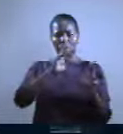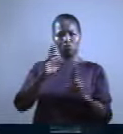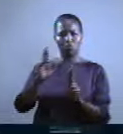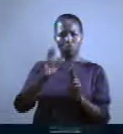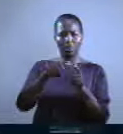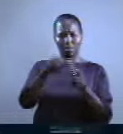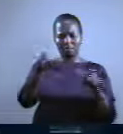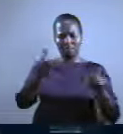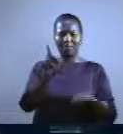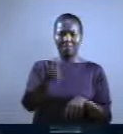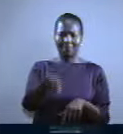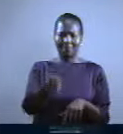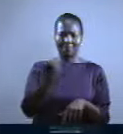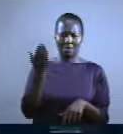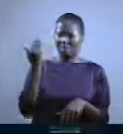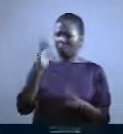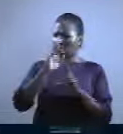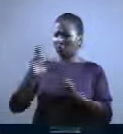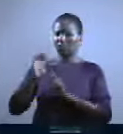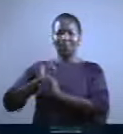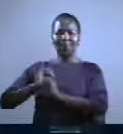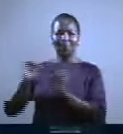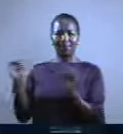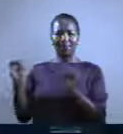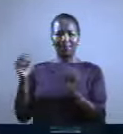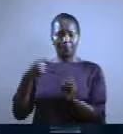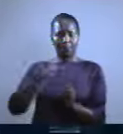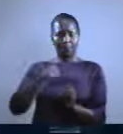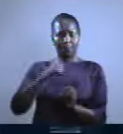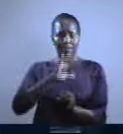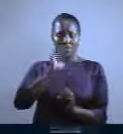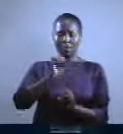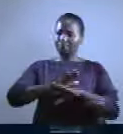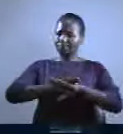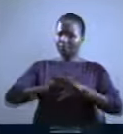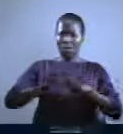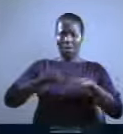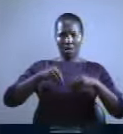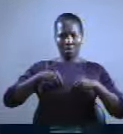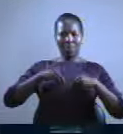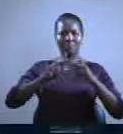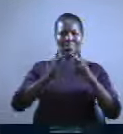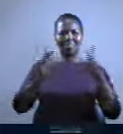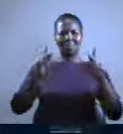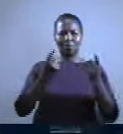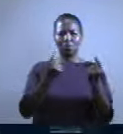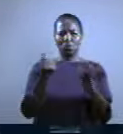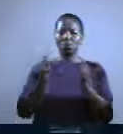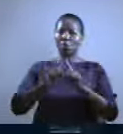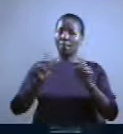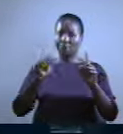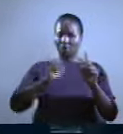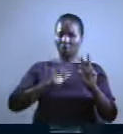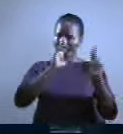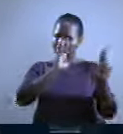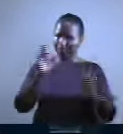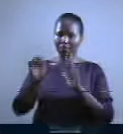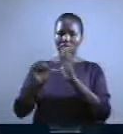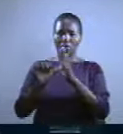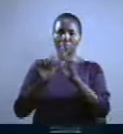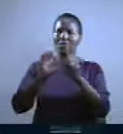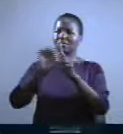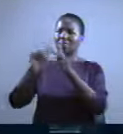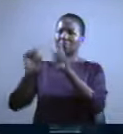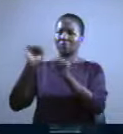one another. That as South Africans, we not only tolerate and accept diversity, but we accord the deepest respect to